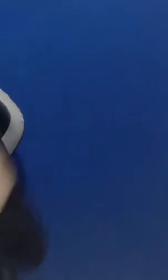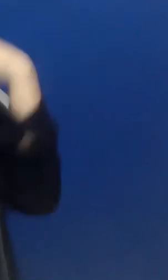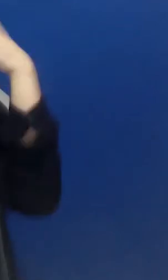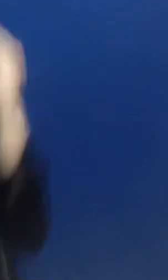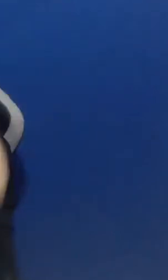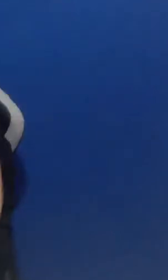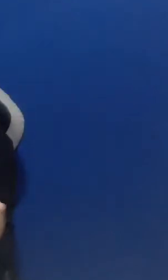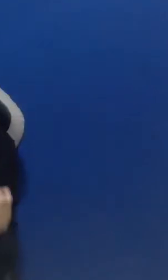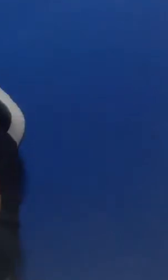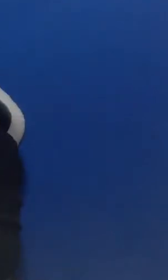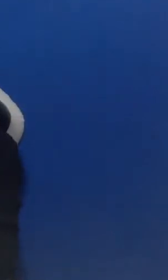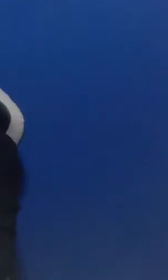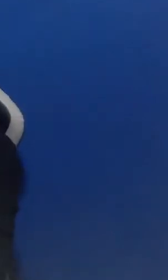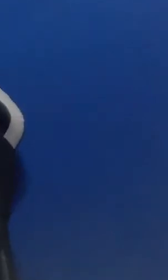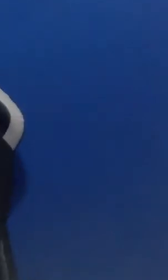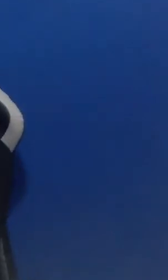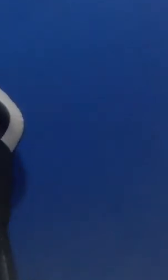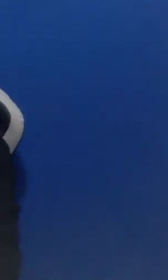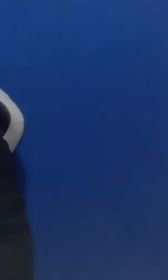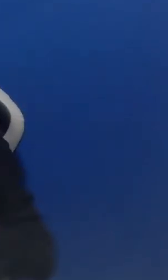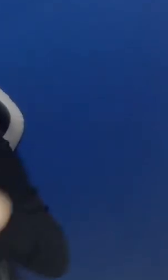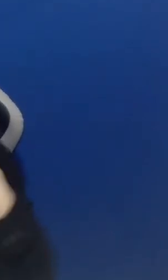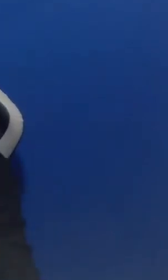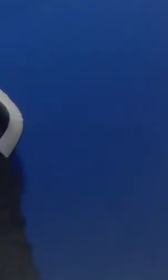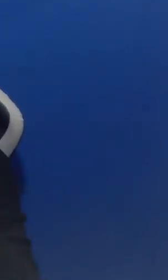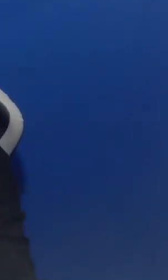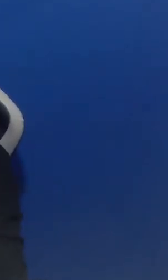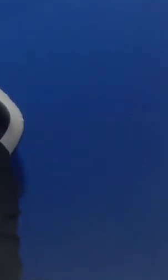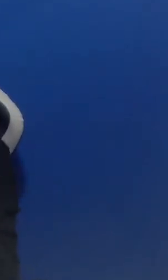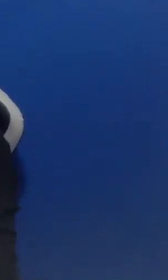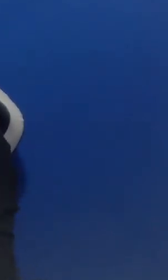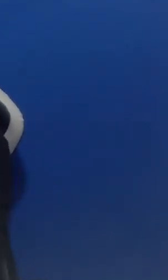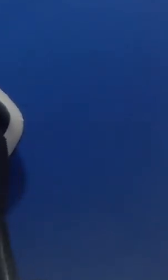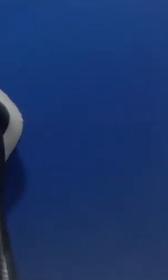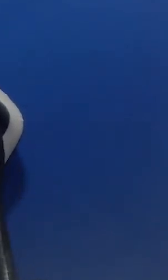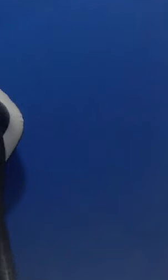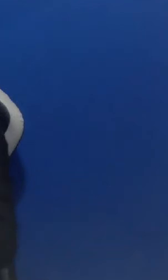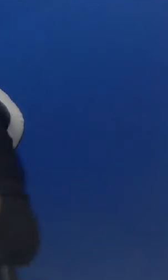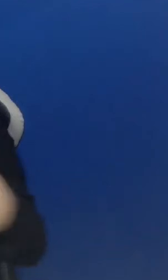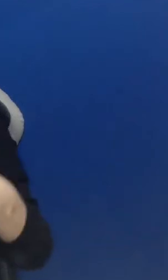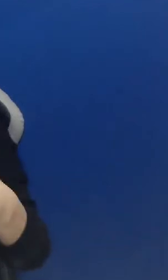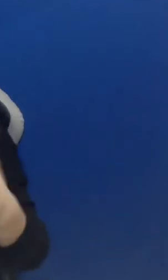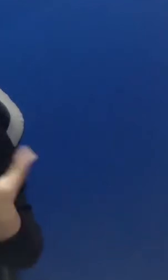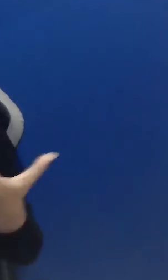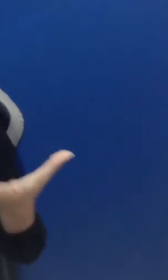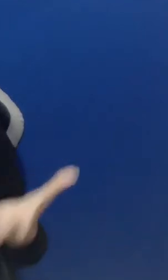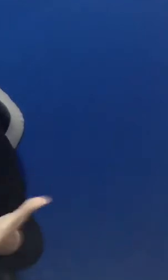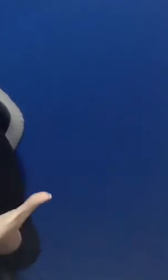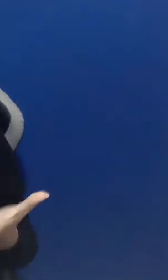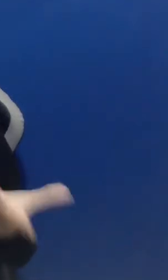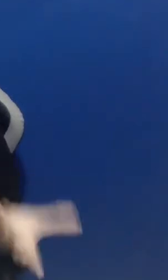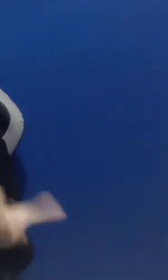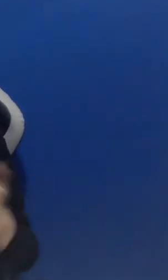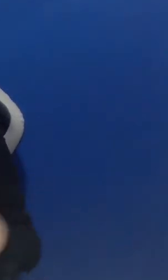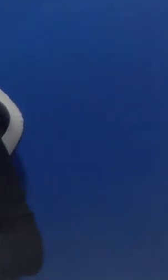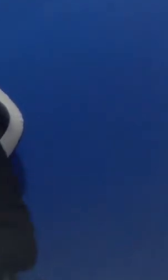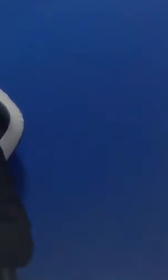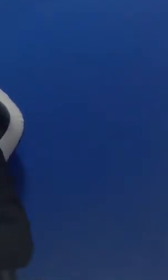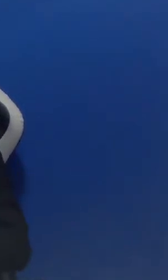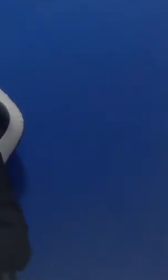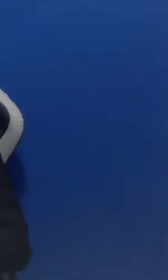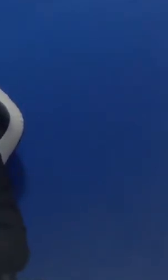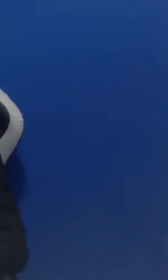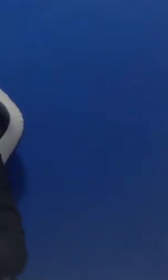But as we have seen here, as we have seen the experiences shared here, we have the power to change